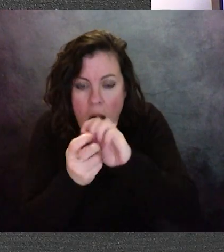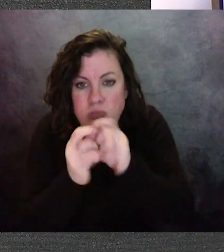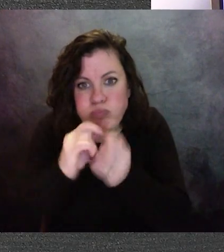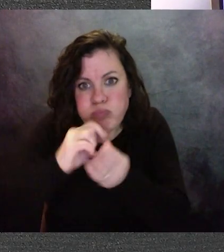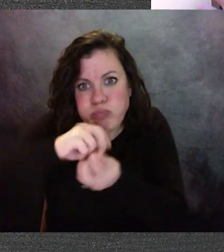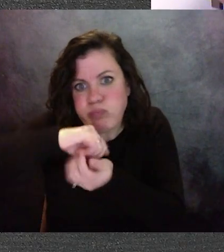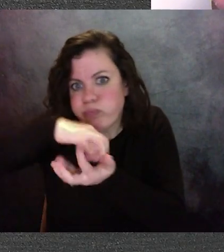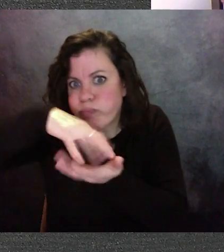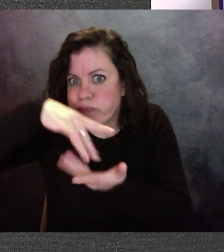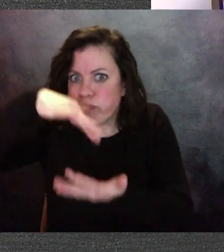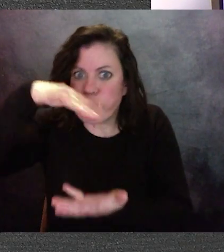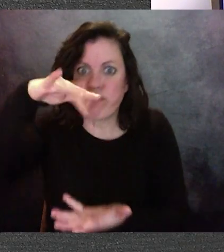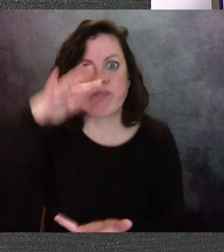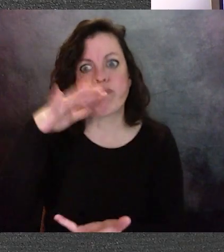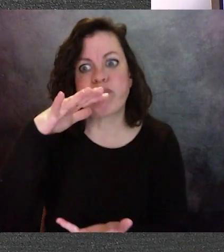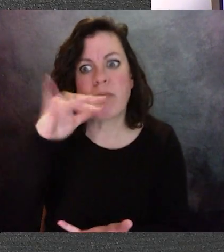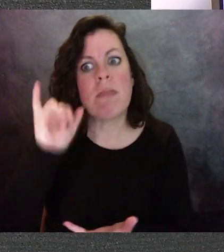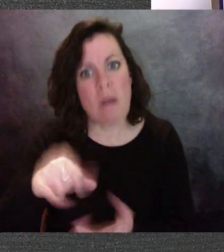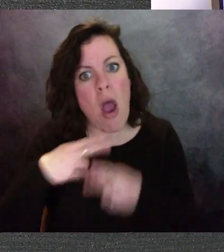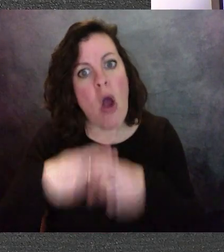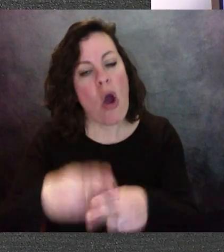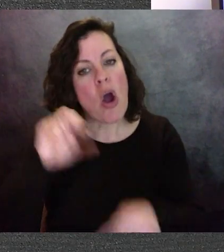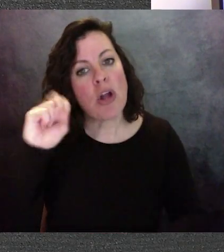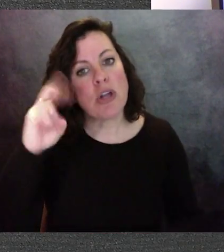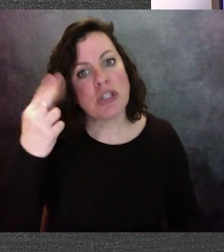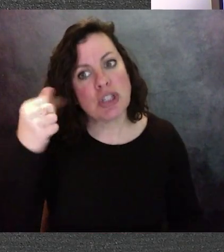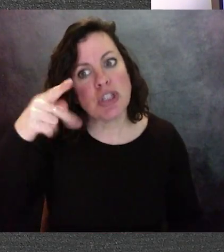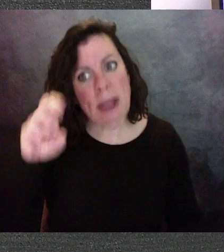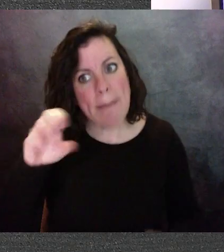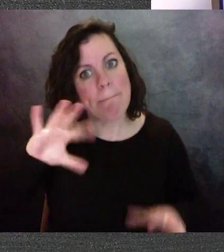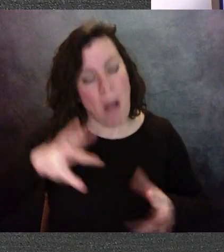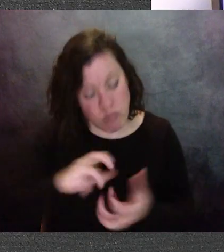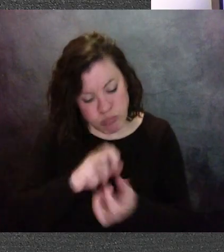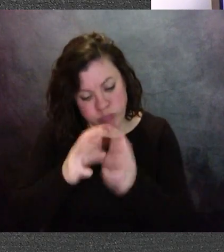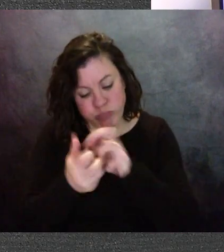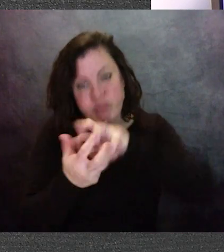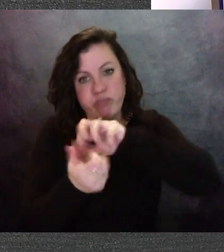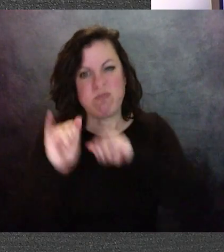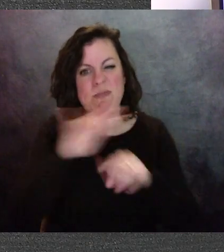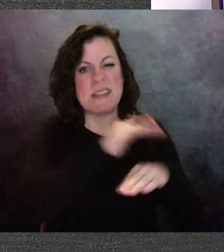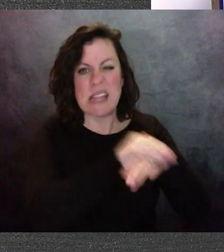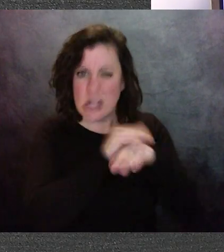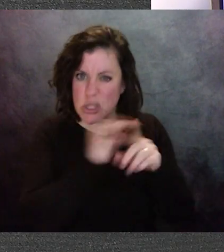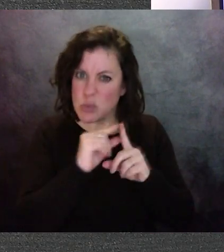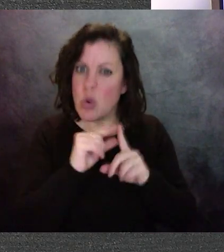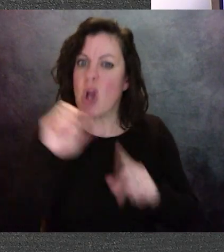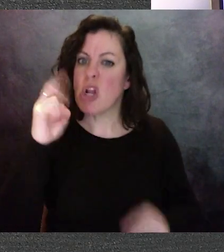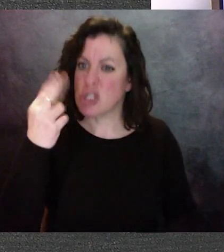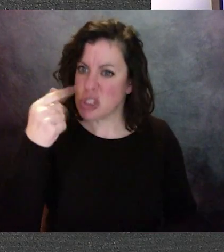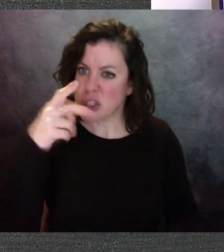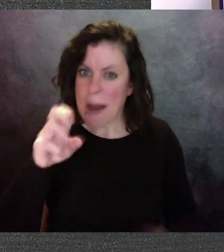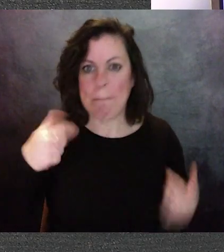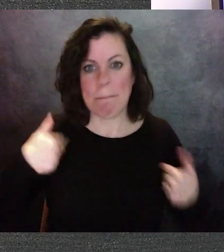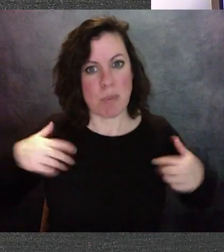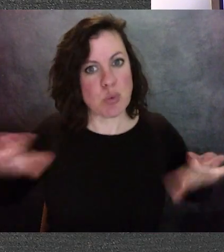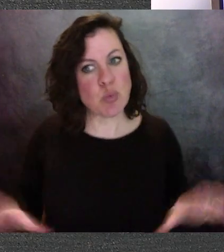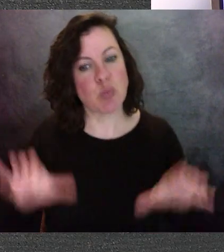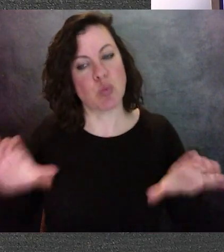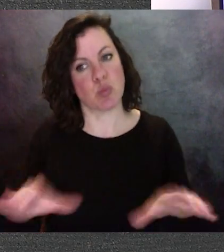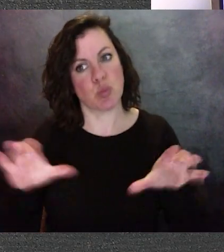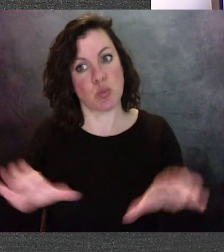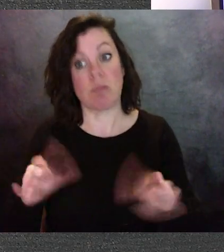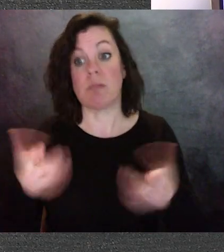into a shape. It's something that you do. You can shape up, right? Which means you